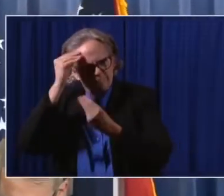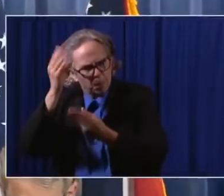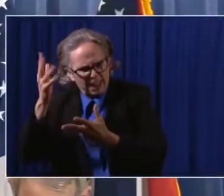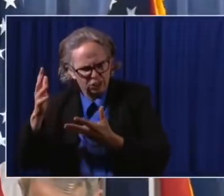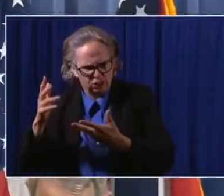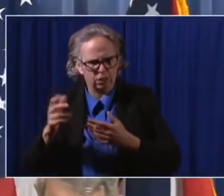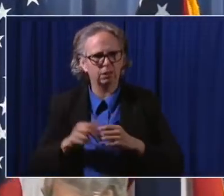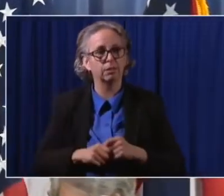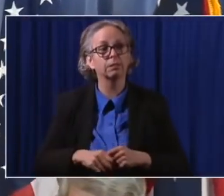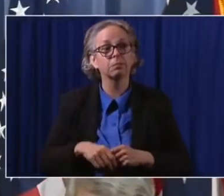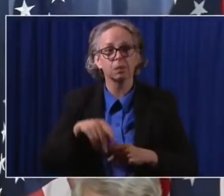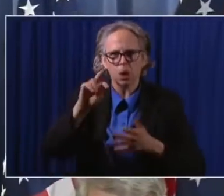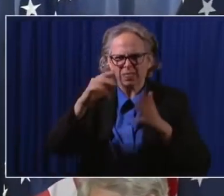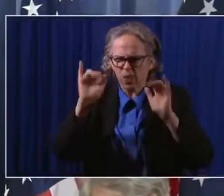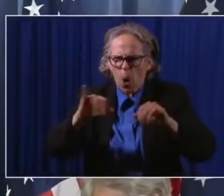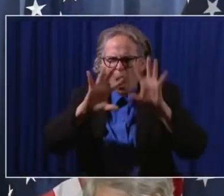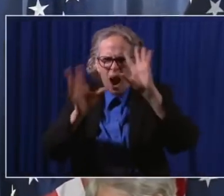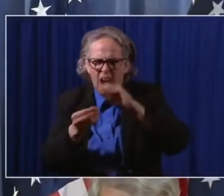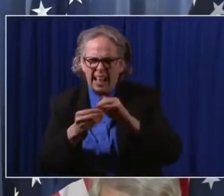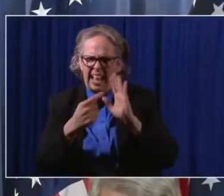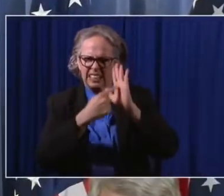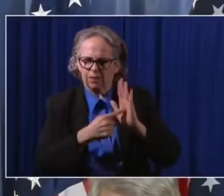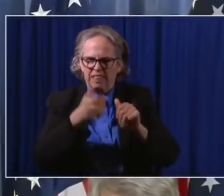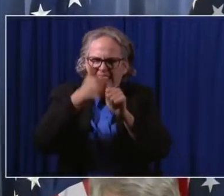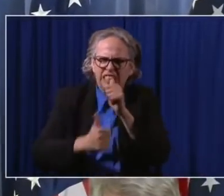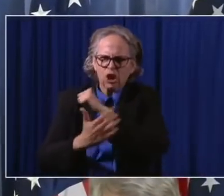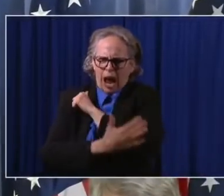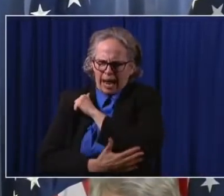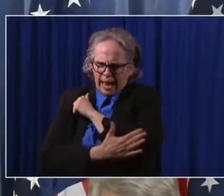these counties one by one.